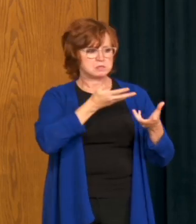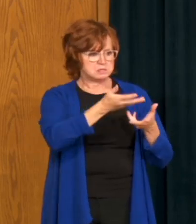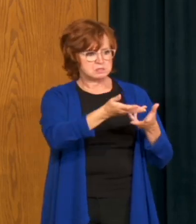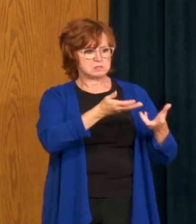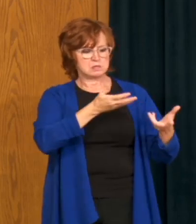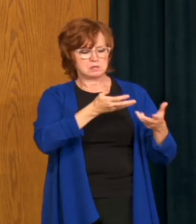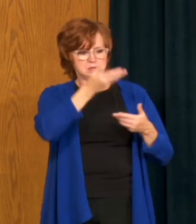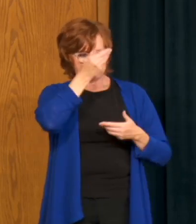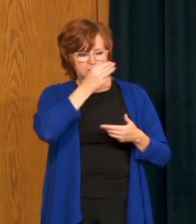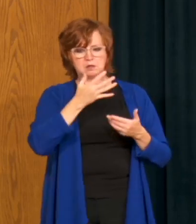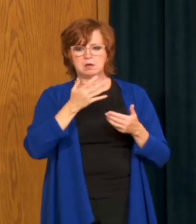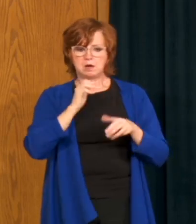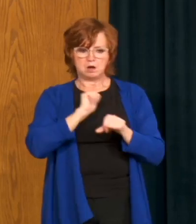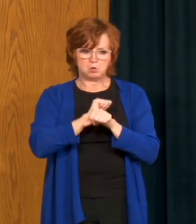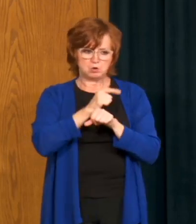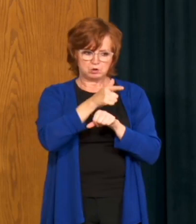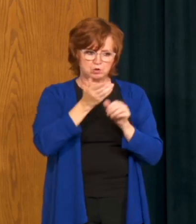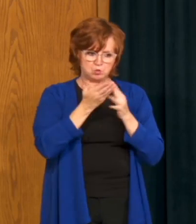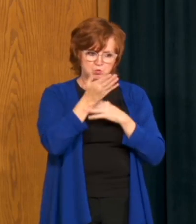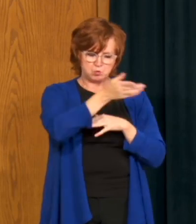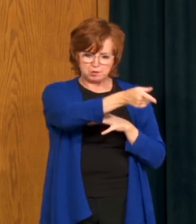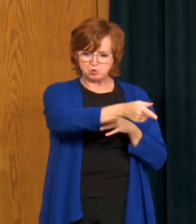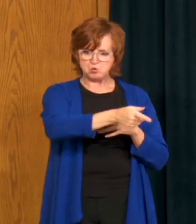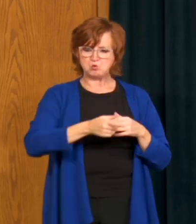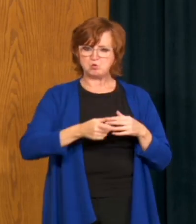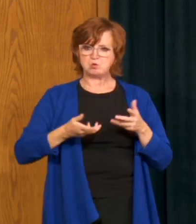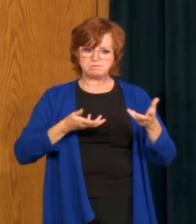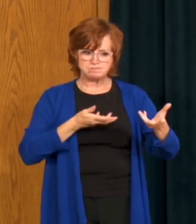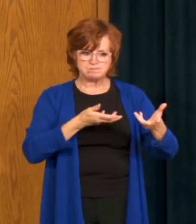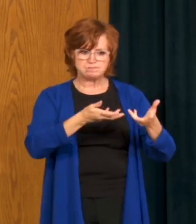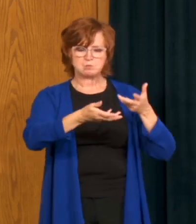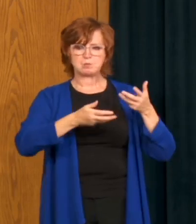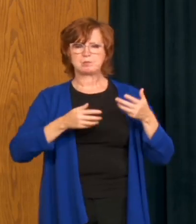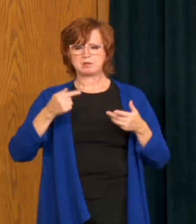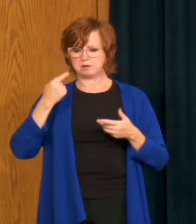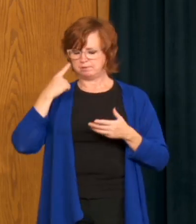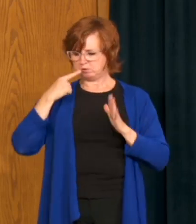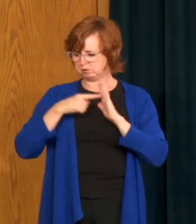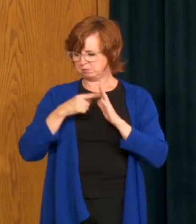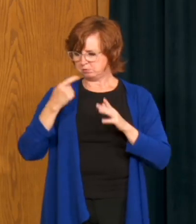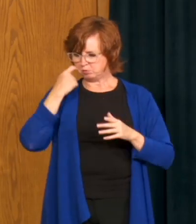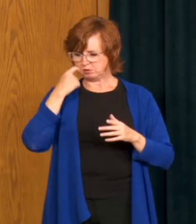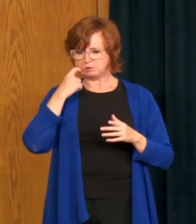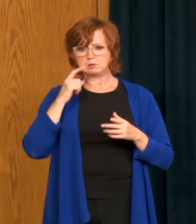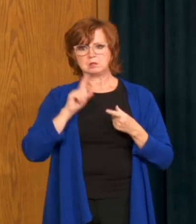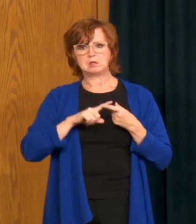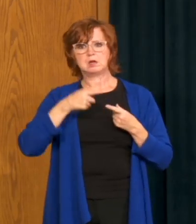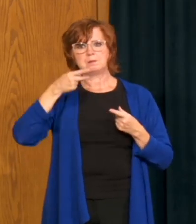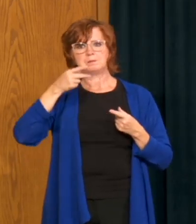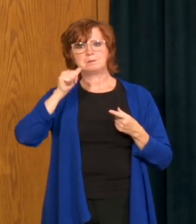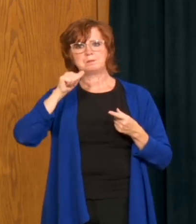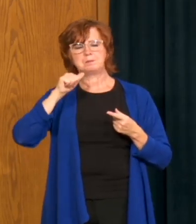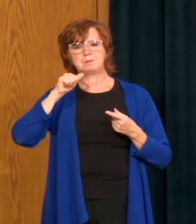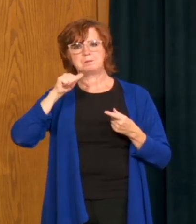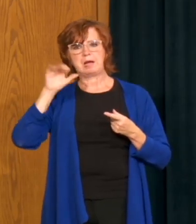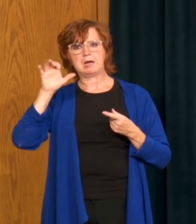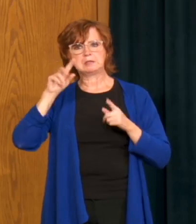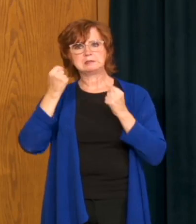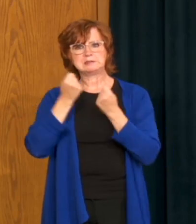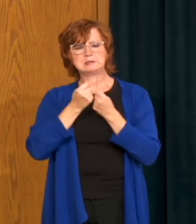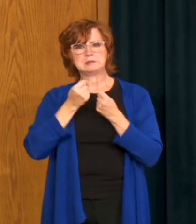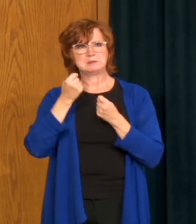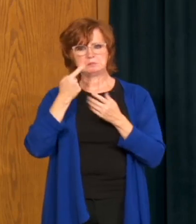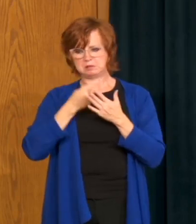whatever the crisis may be. As an example, I think that was just announced again, some of the support for our PAC teams across the